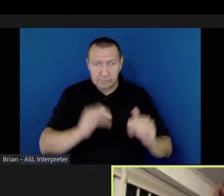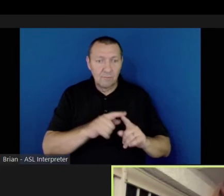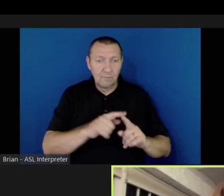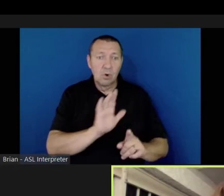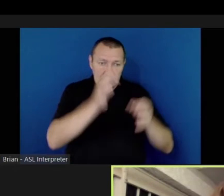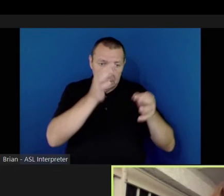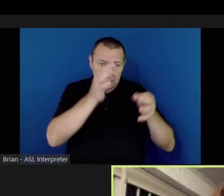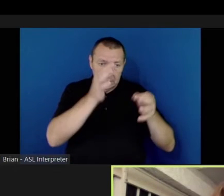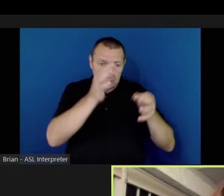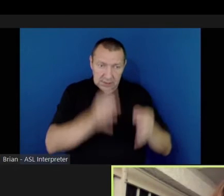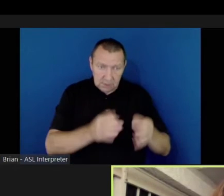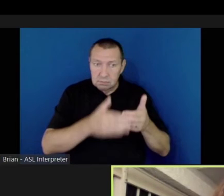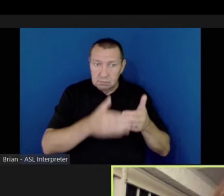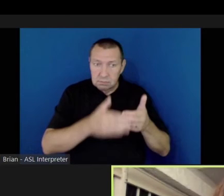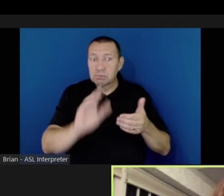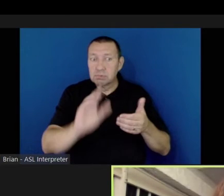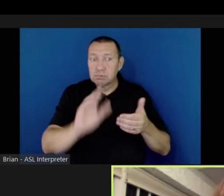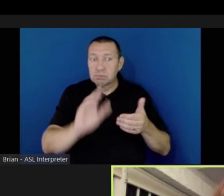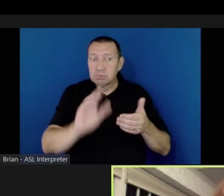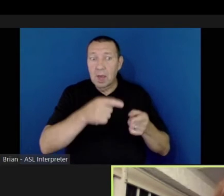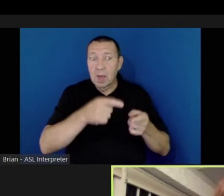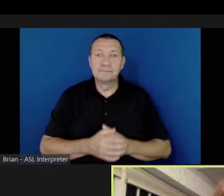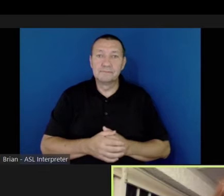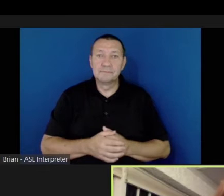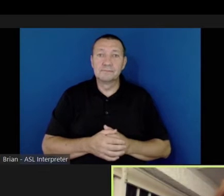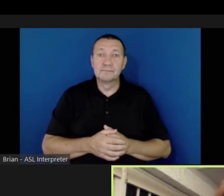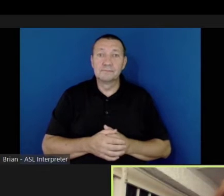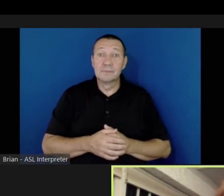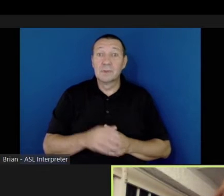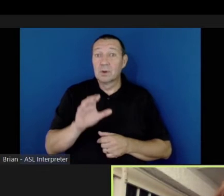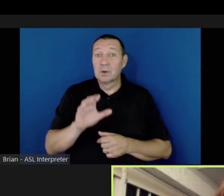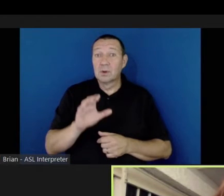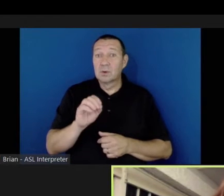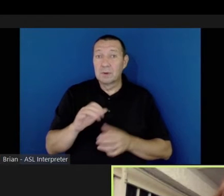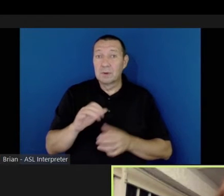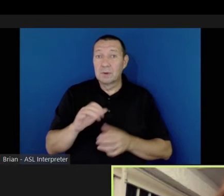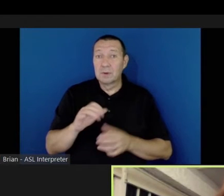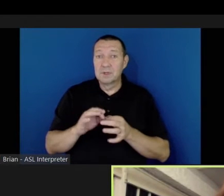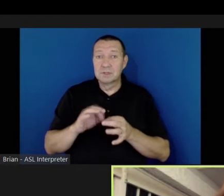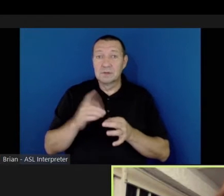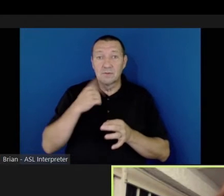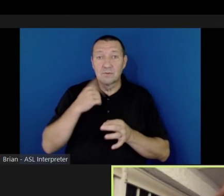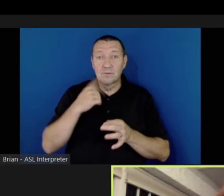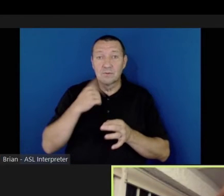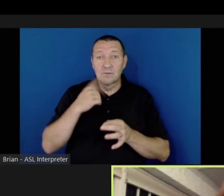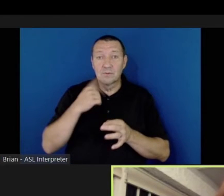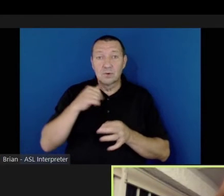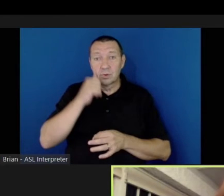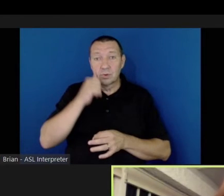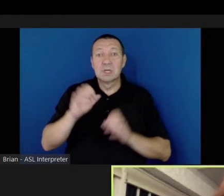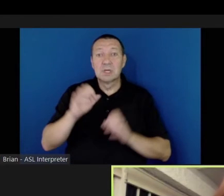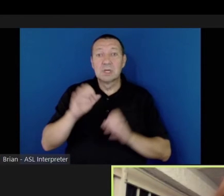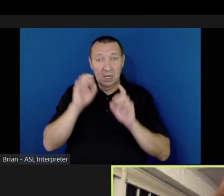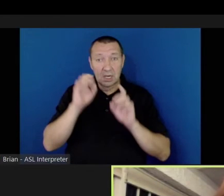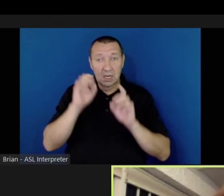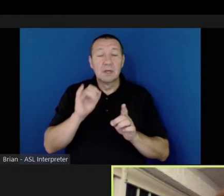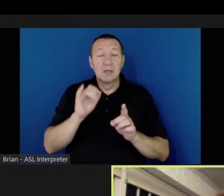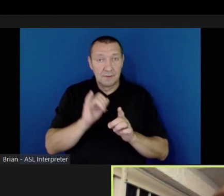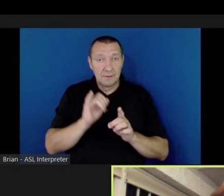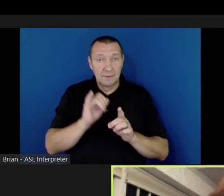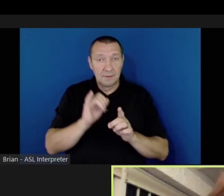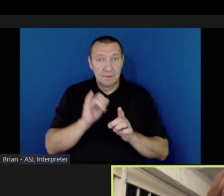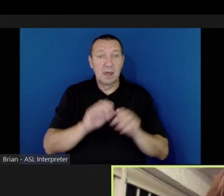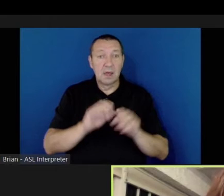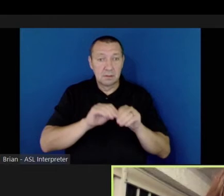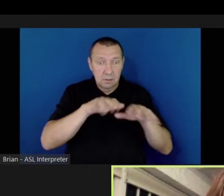future. And as Corey mentioned, in development, girls' education is a force multiplier. Girls' education creates new